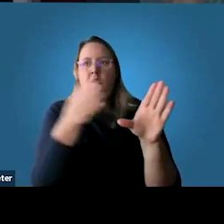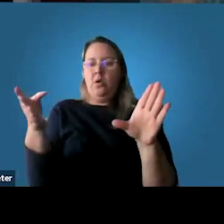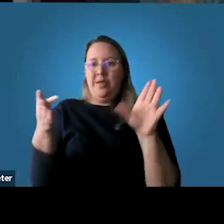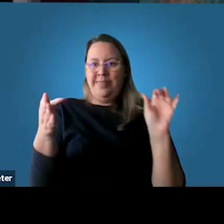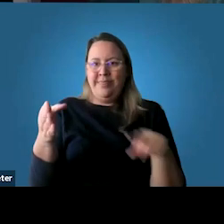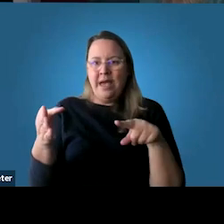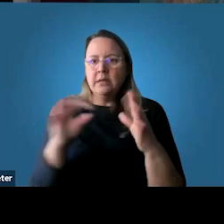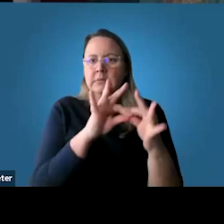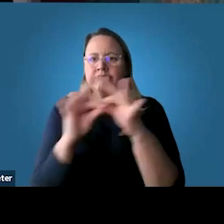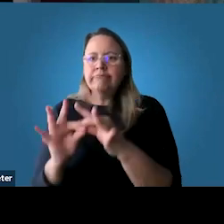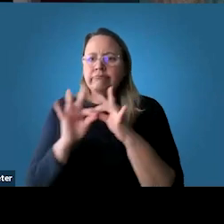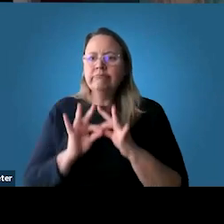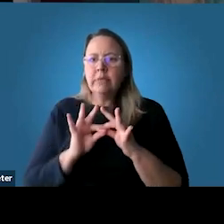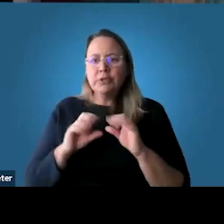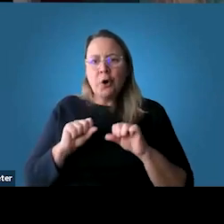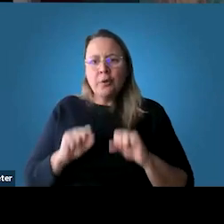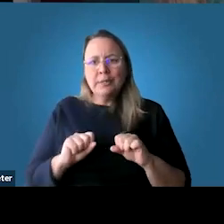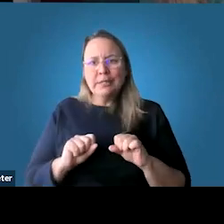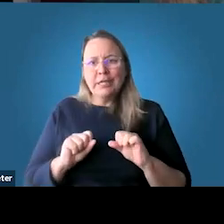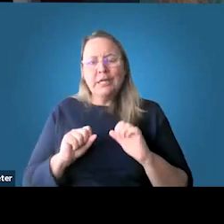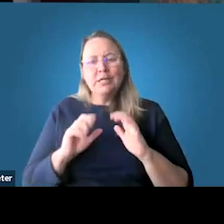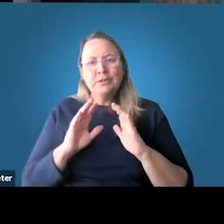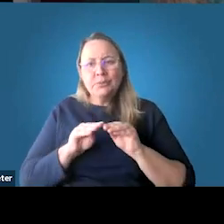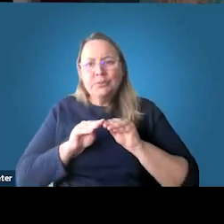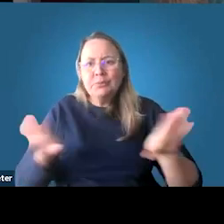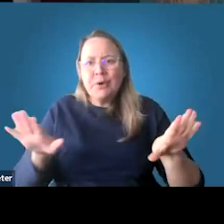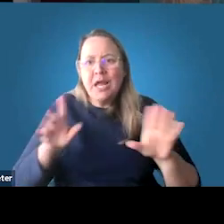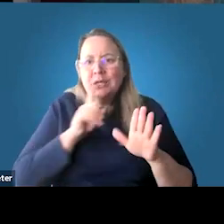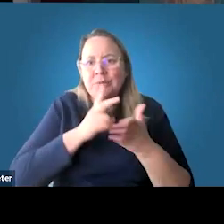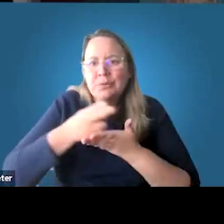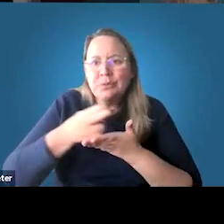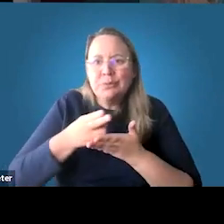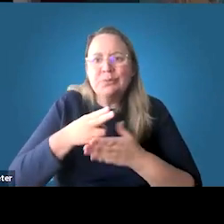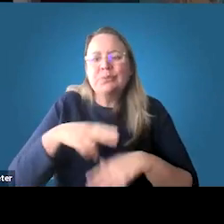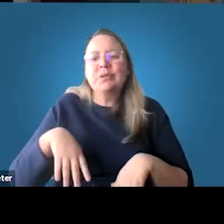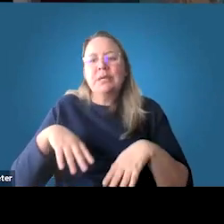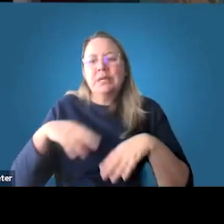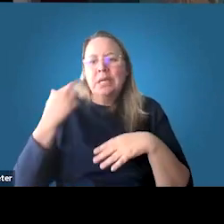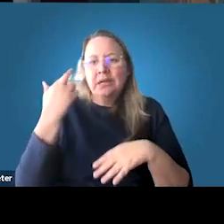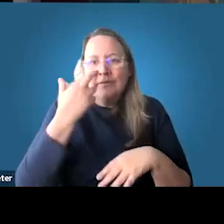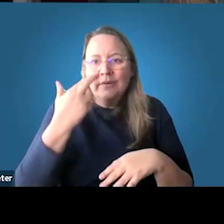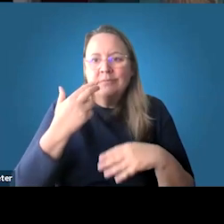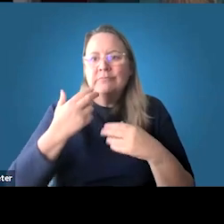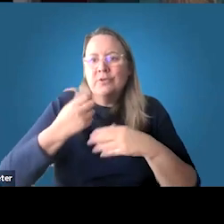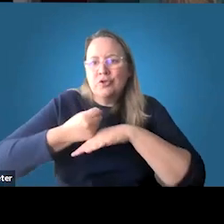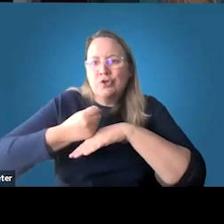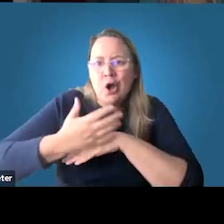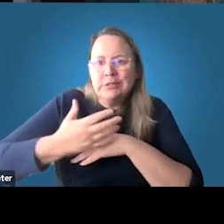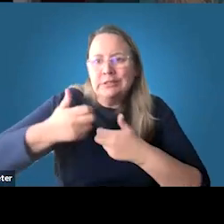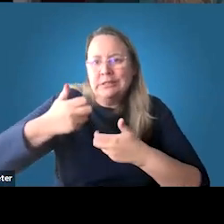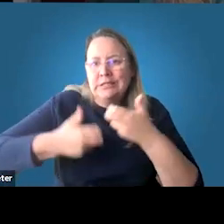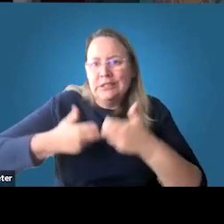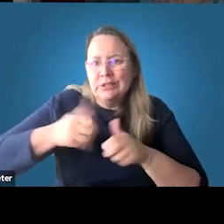also connected to our ability as communicators to spread truth, advance causes and issues that are bigger than any single